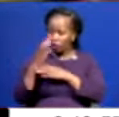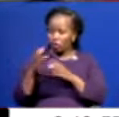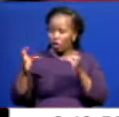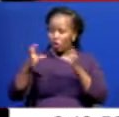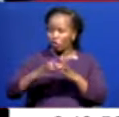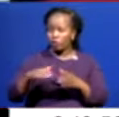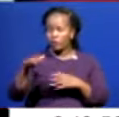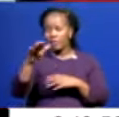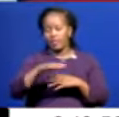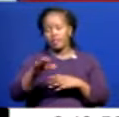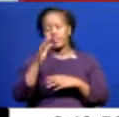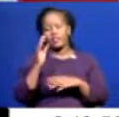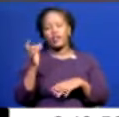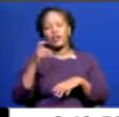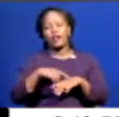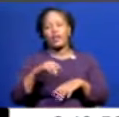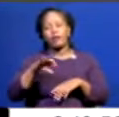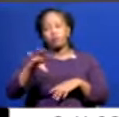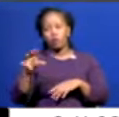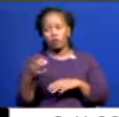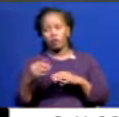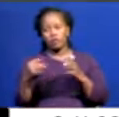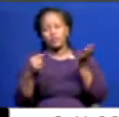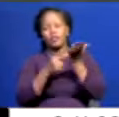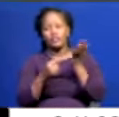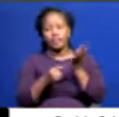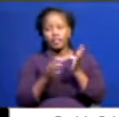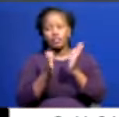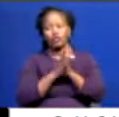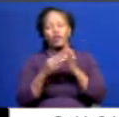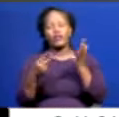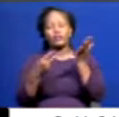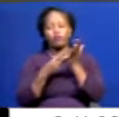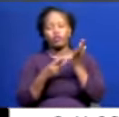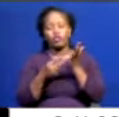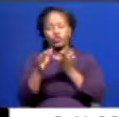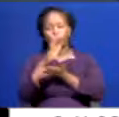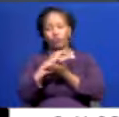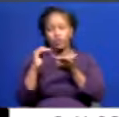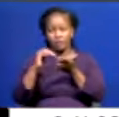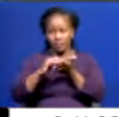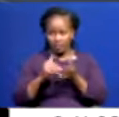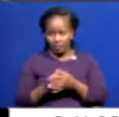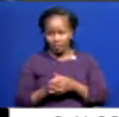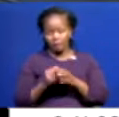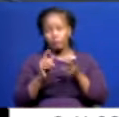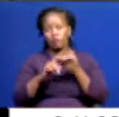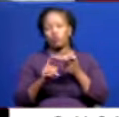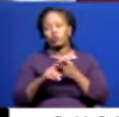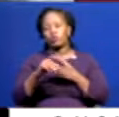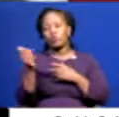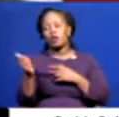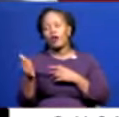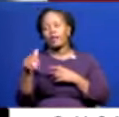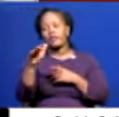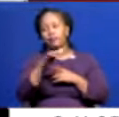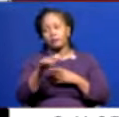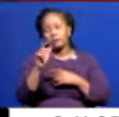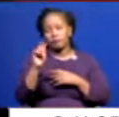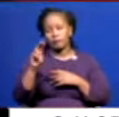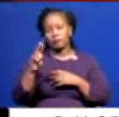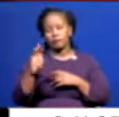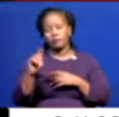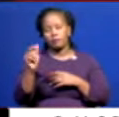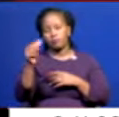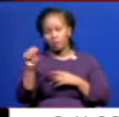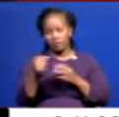Laboratories at the Runyenjes Technical and Vocational Education and Training Center and the Jeremiah Nyaga TVET. We are going a